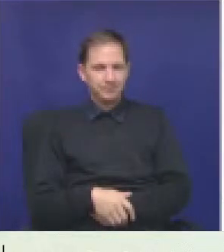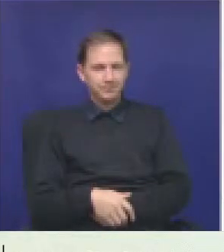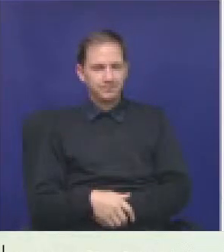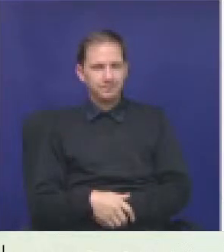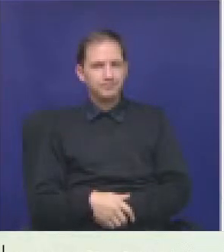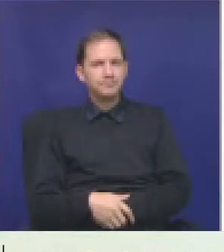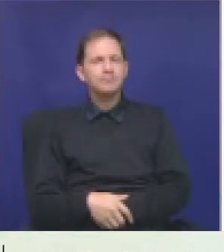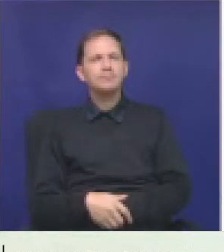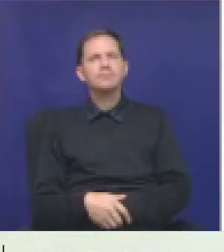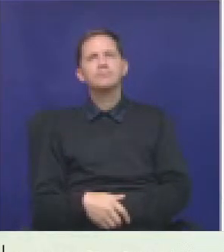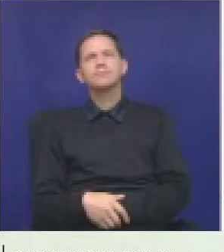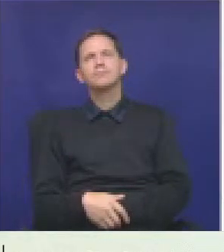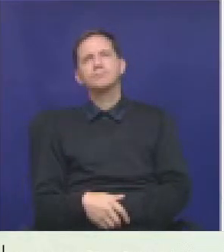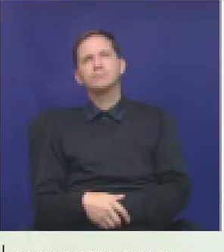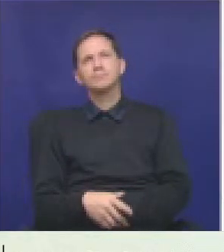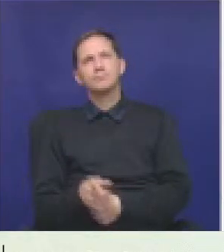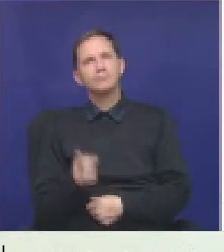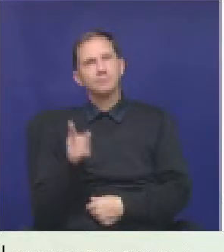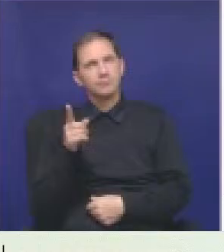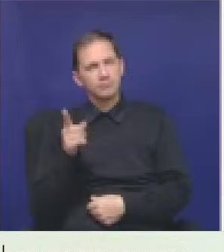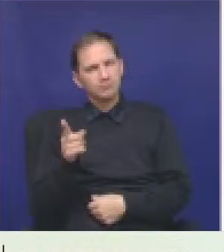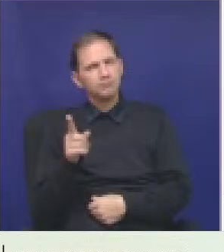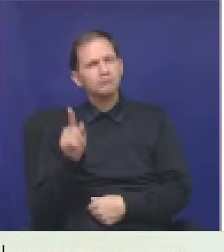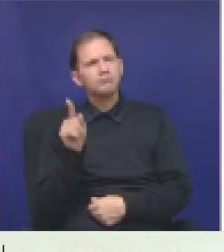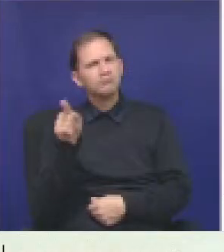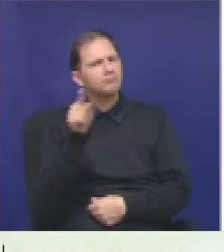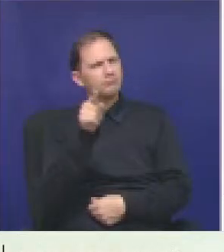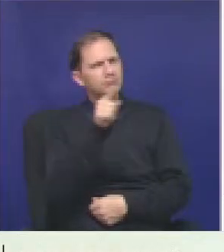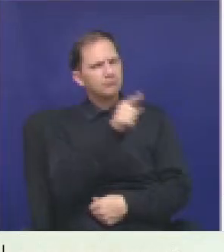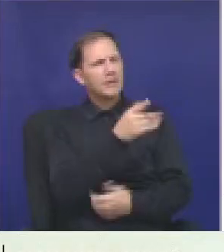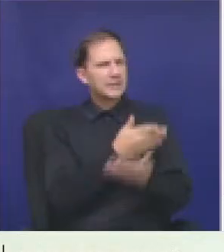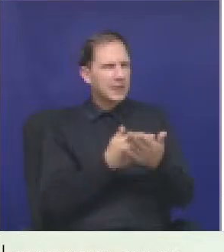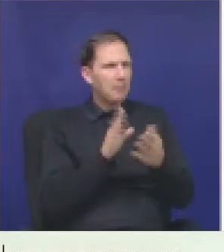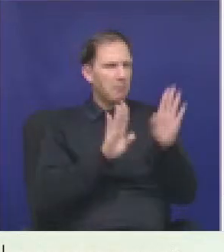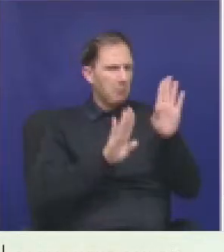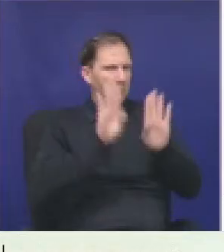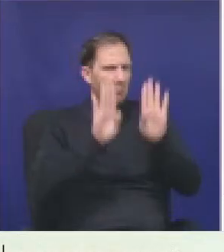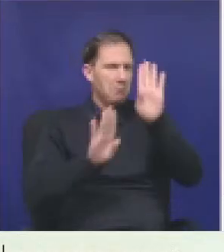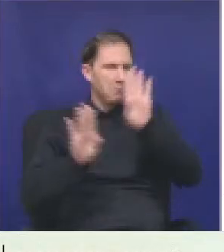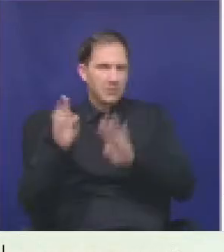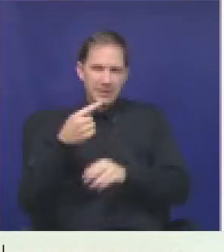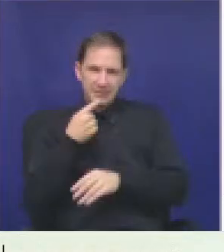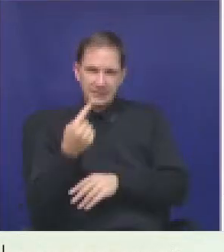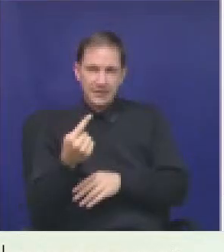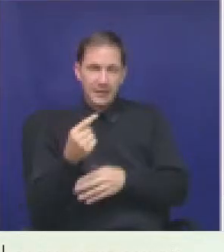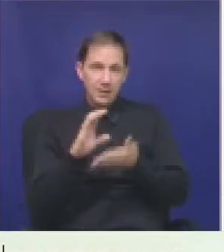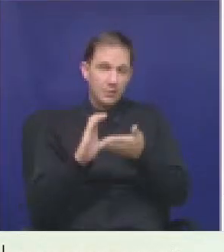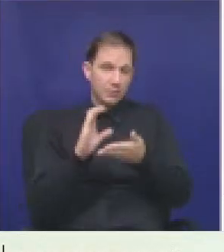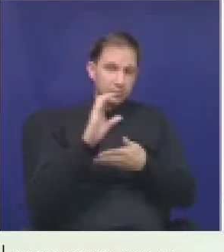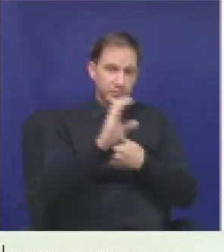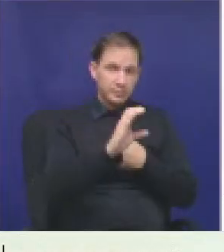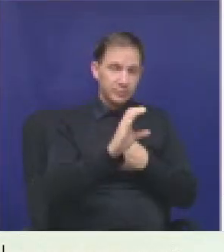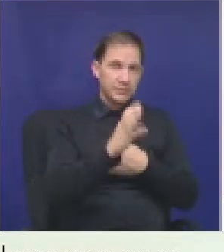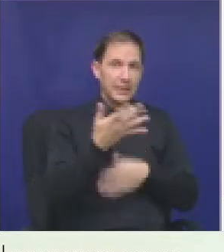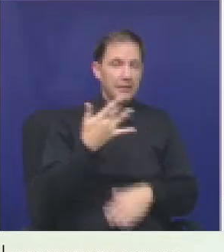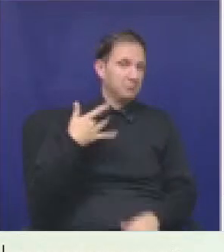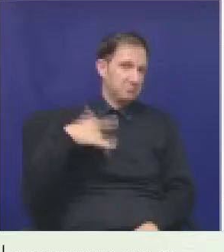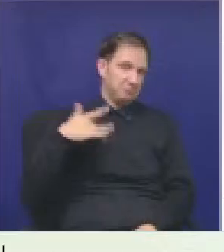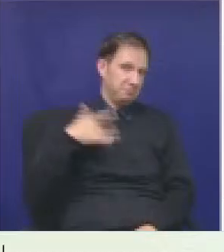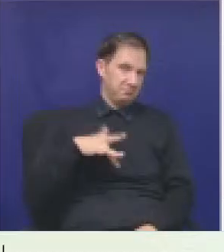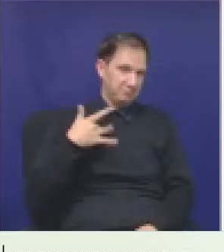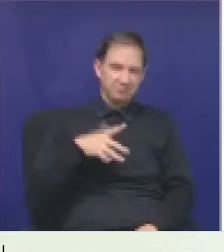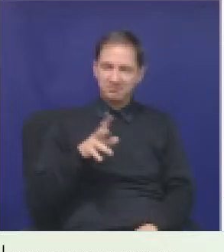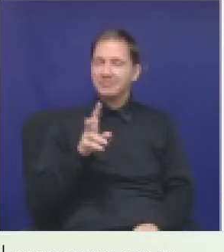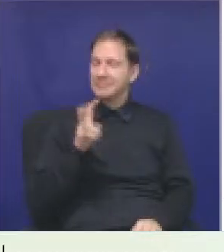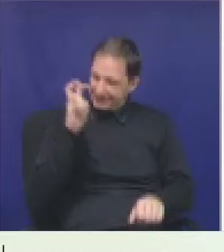that, which is something that was raised by a number of members, that a well-funded, capacitated Stats SA is not a luxury. It